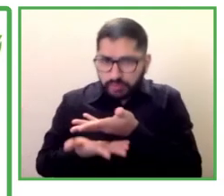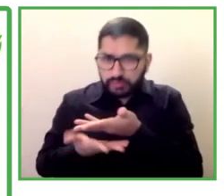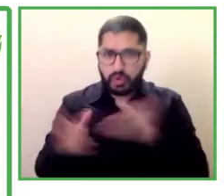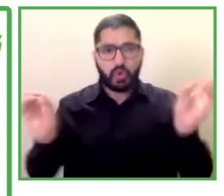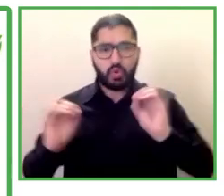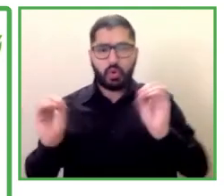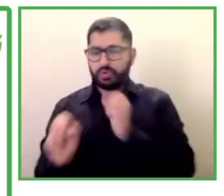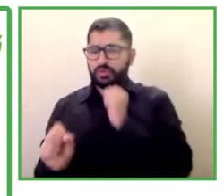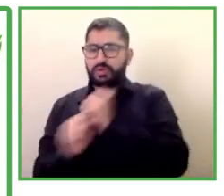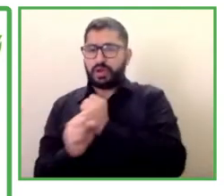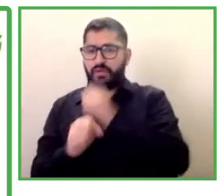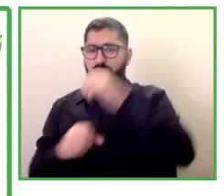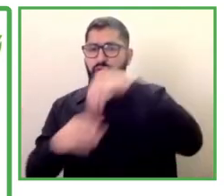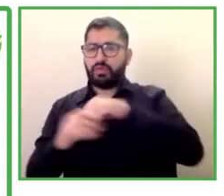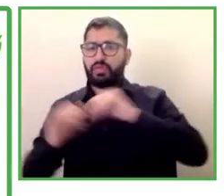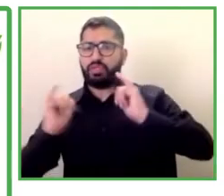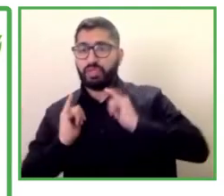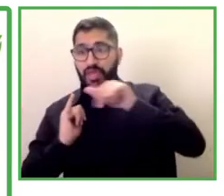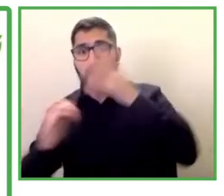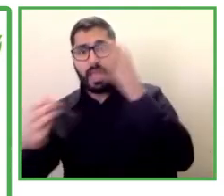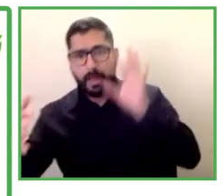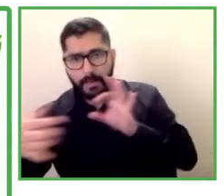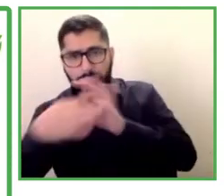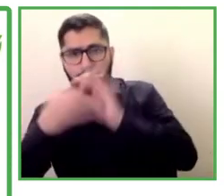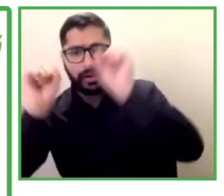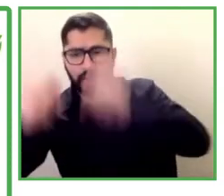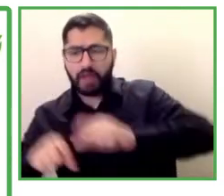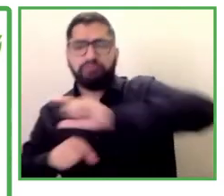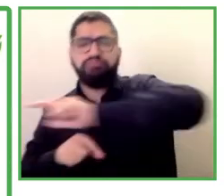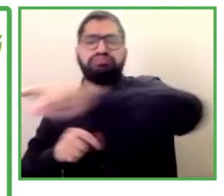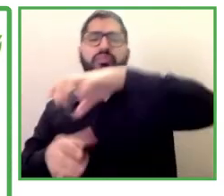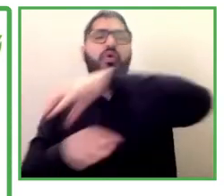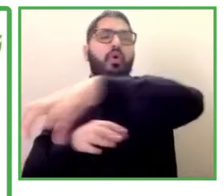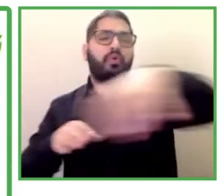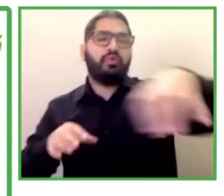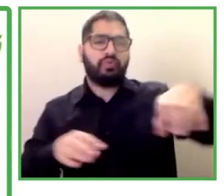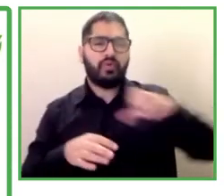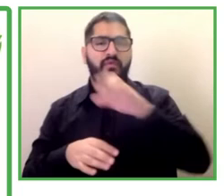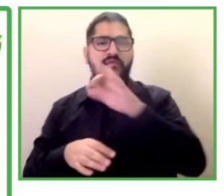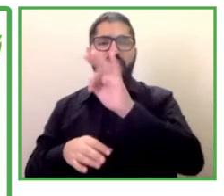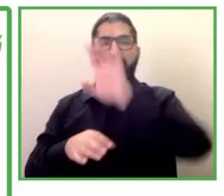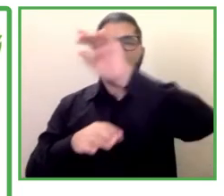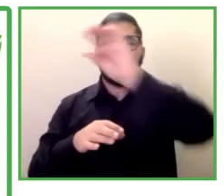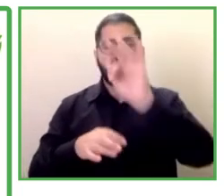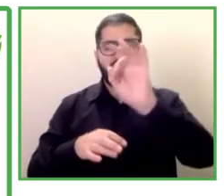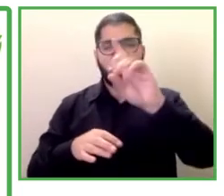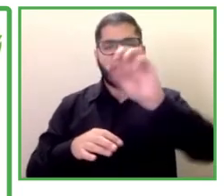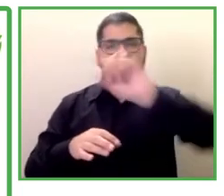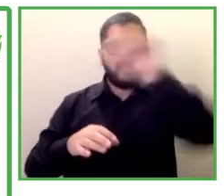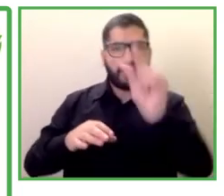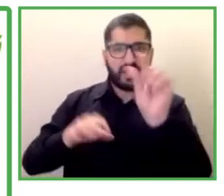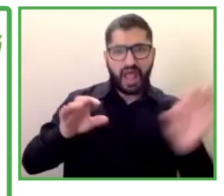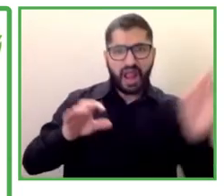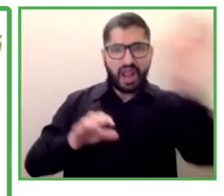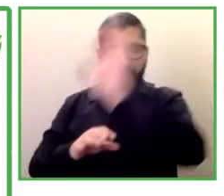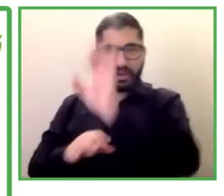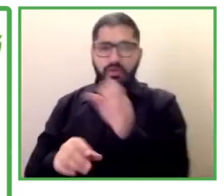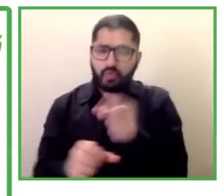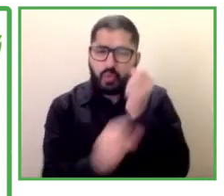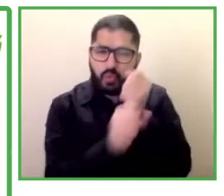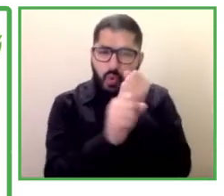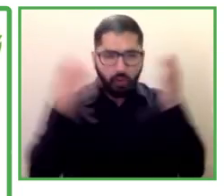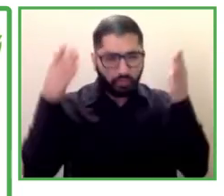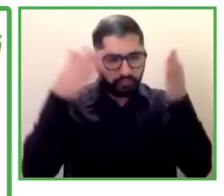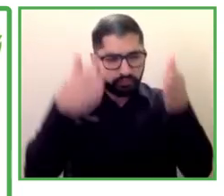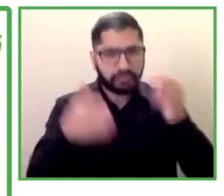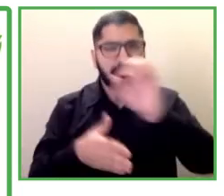The work of SEED and its primary resources, such as the